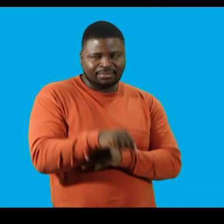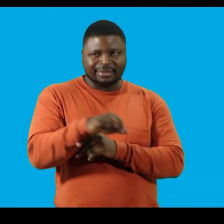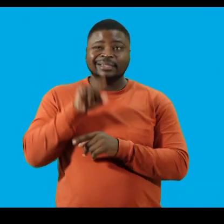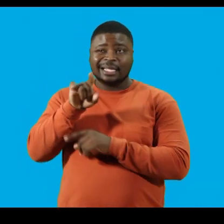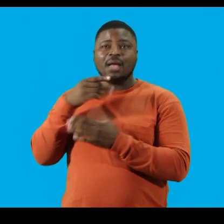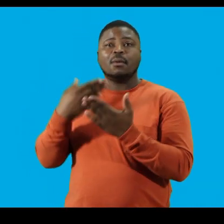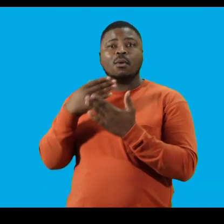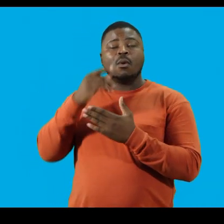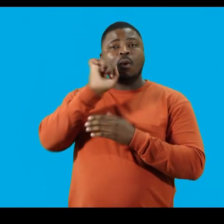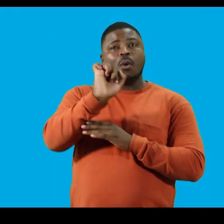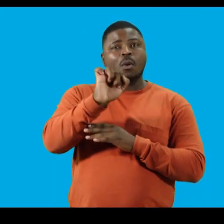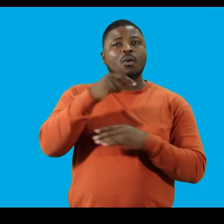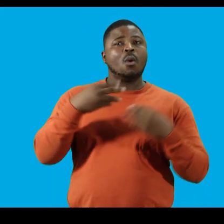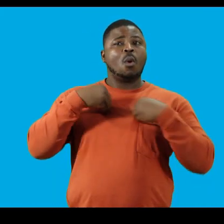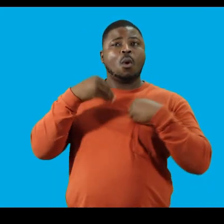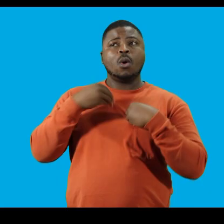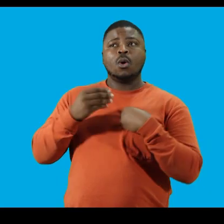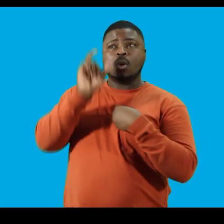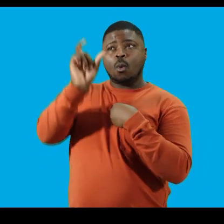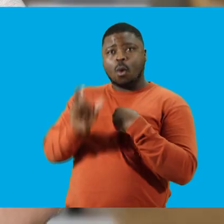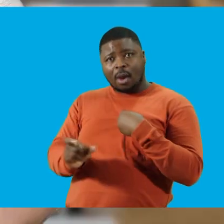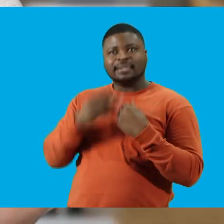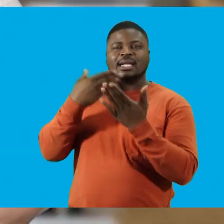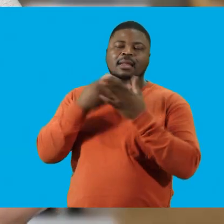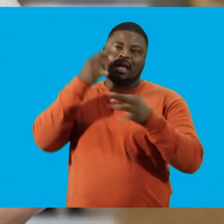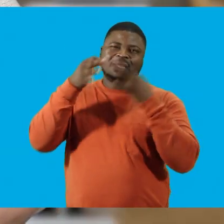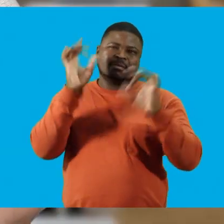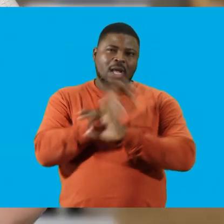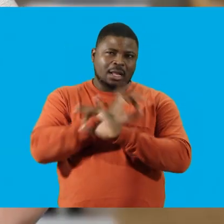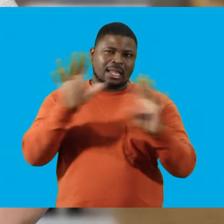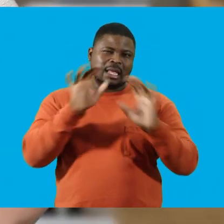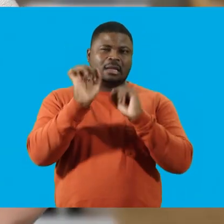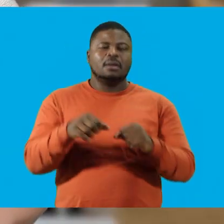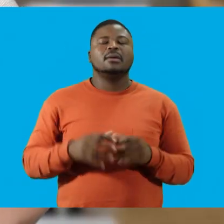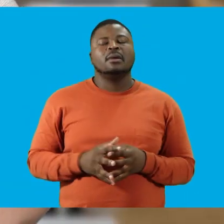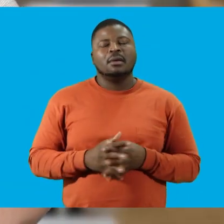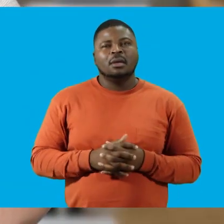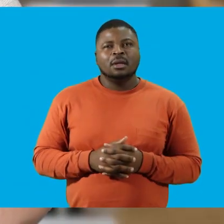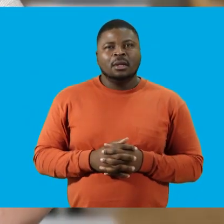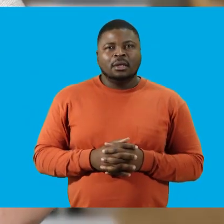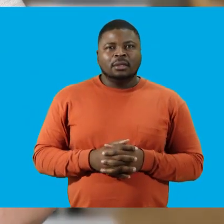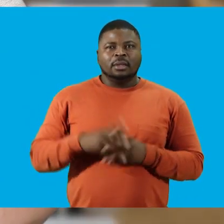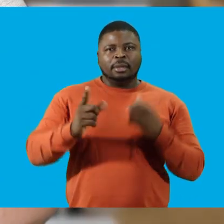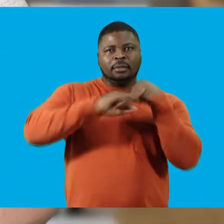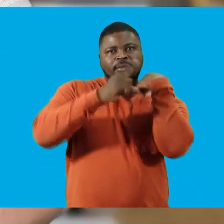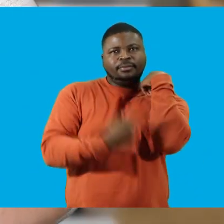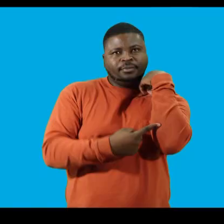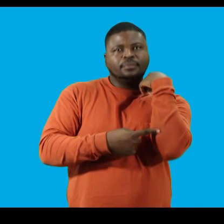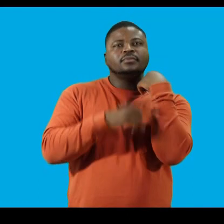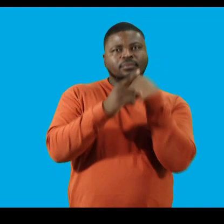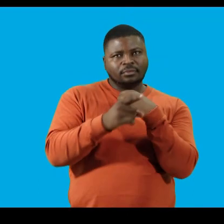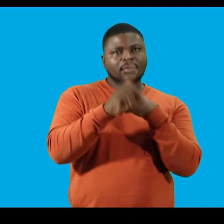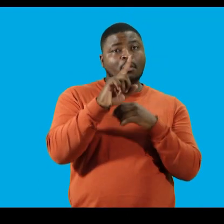that is where, in your own words, you make it clear what is happening. Then the last